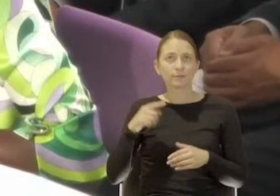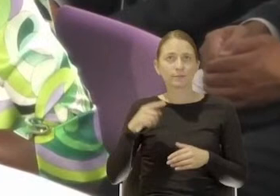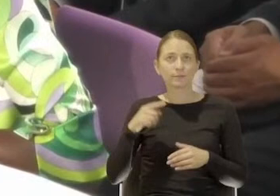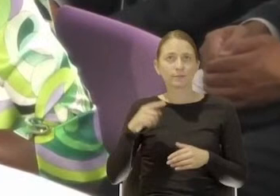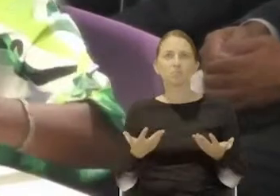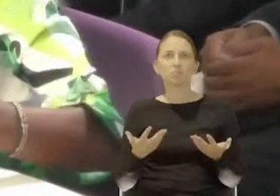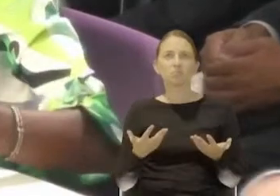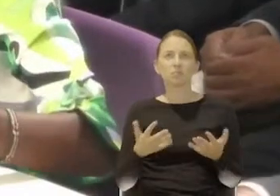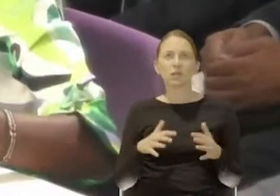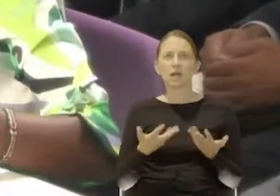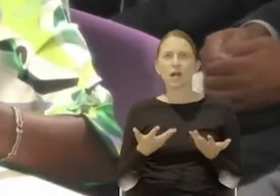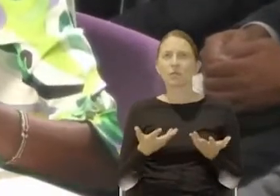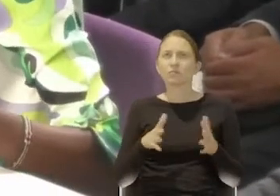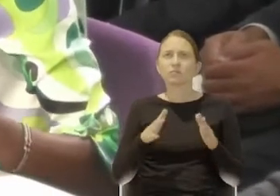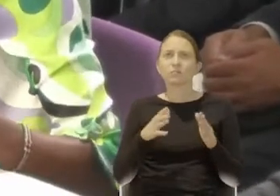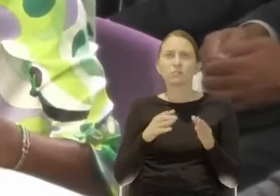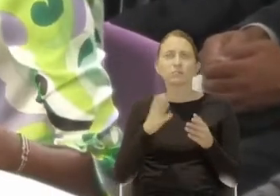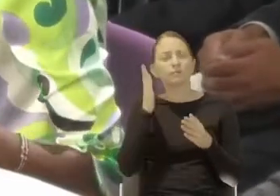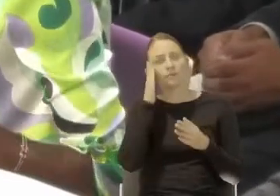Madame.